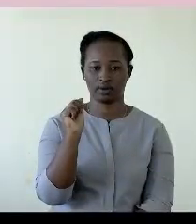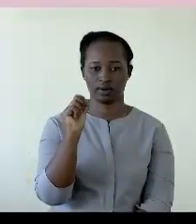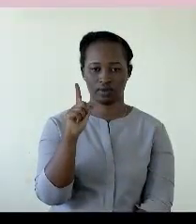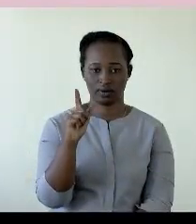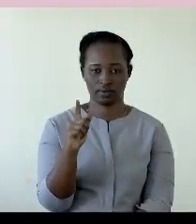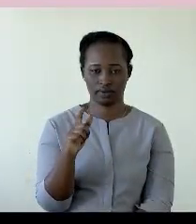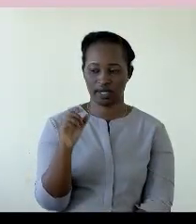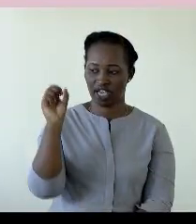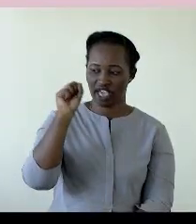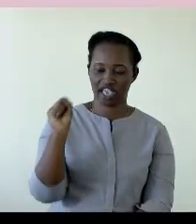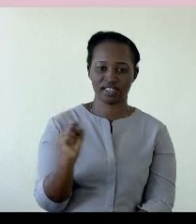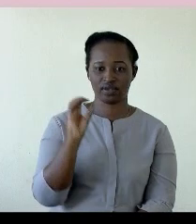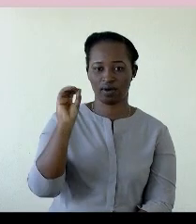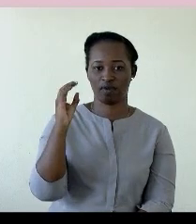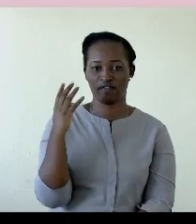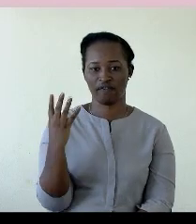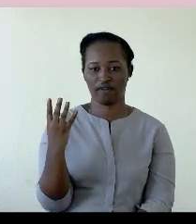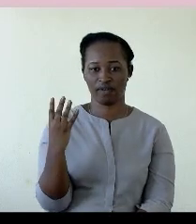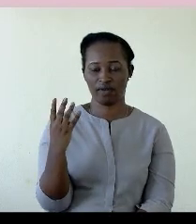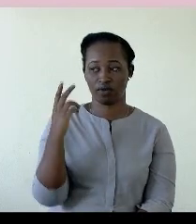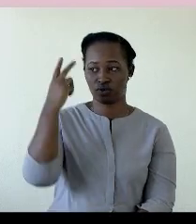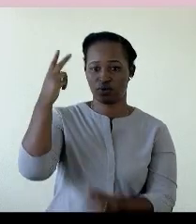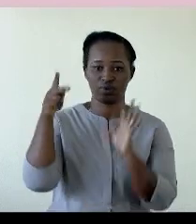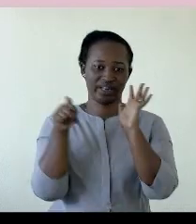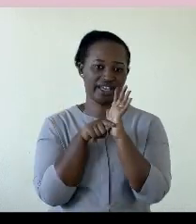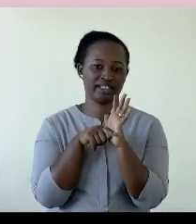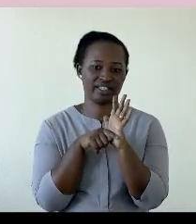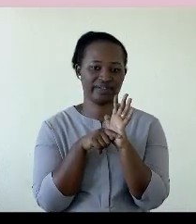Sulfate, which is SO4 2 negative.